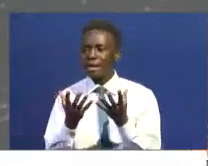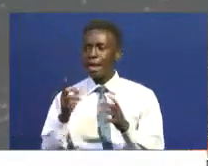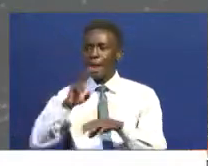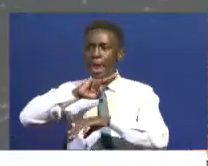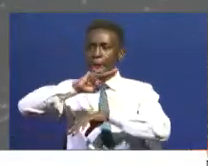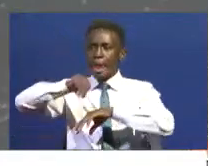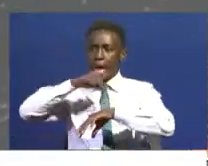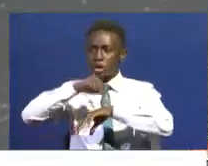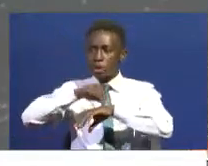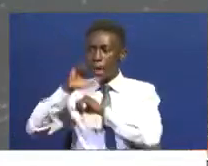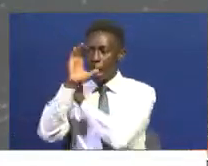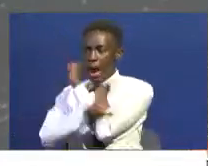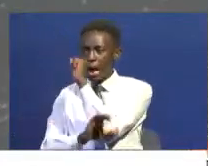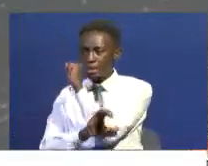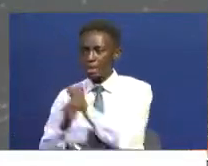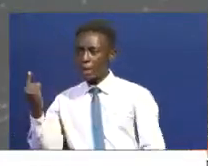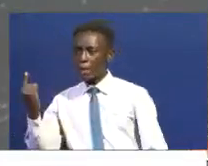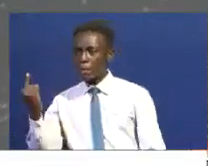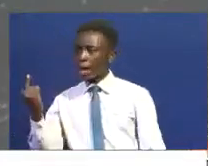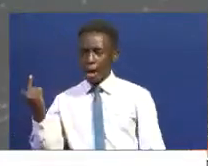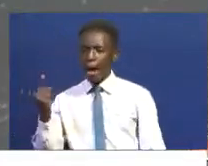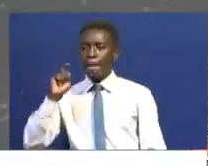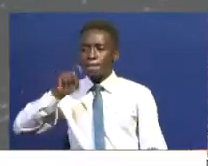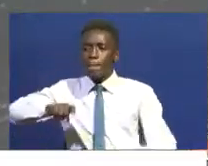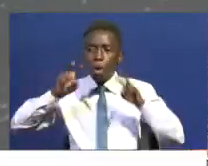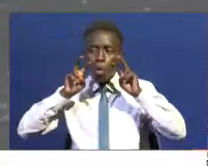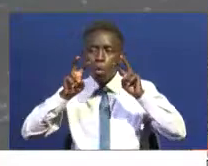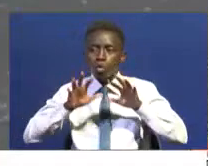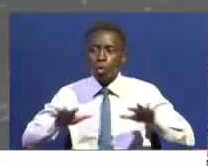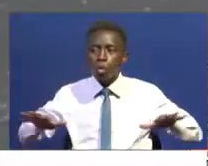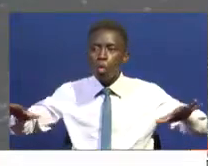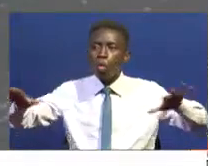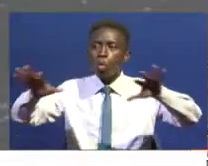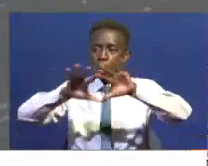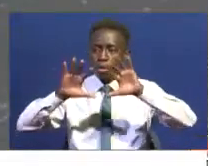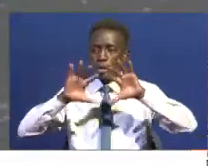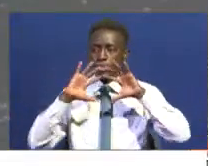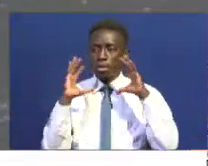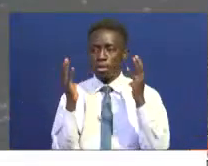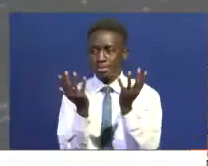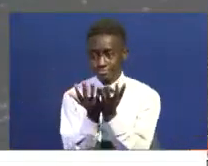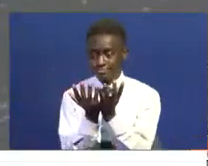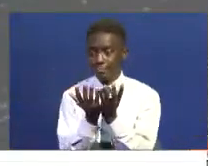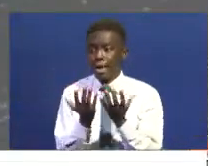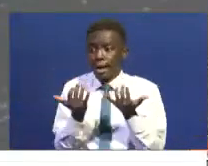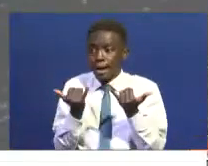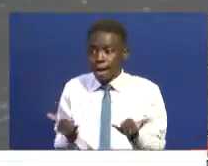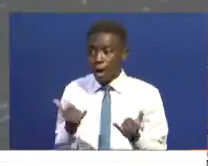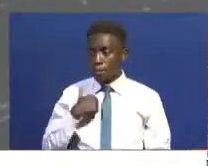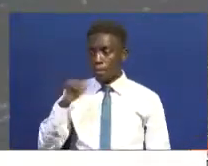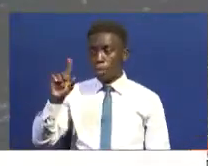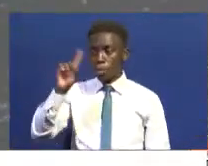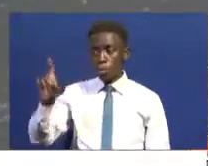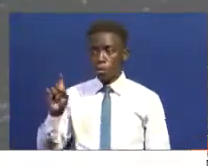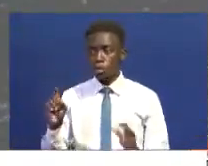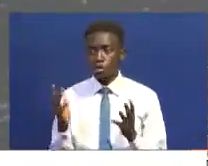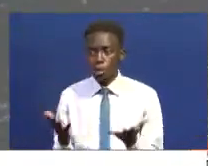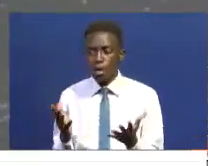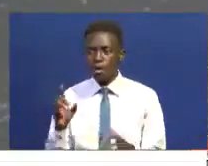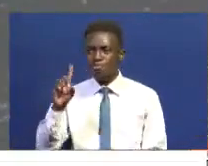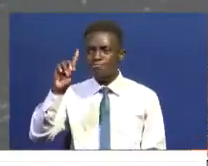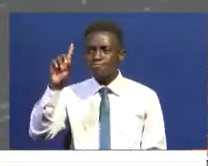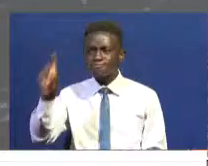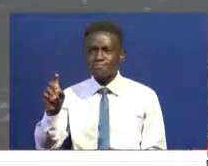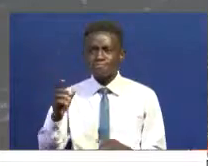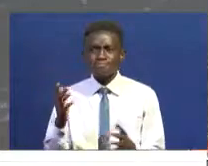global lens. So for me, whether it is in Baku or not, the bigger question is that this COP, if we're